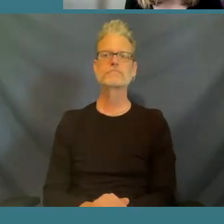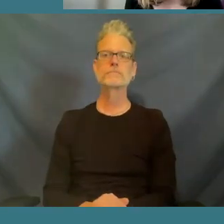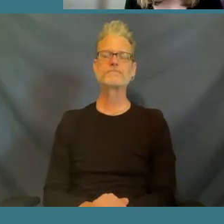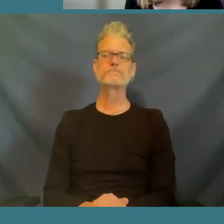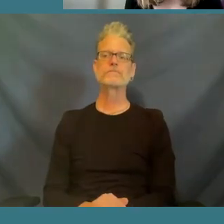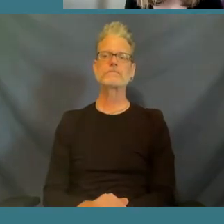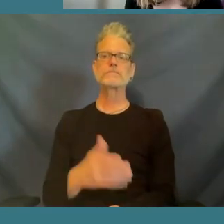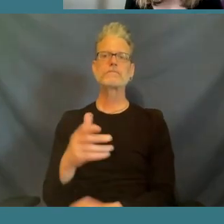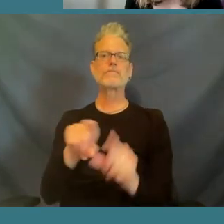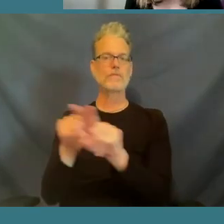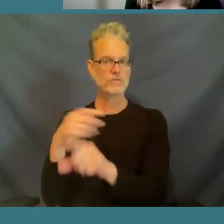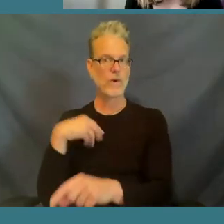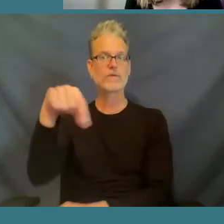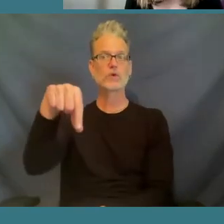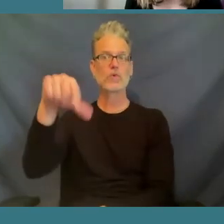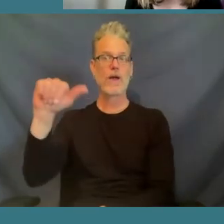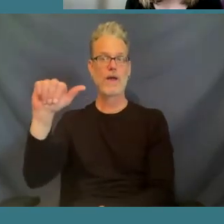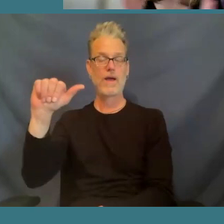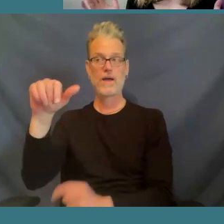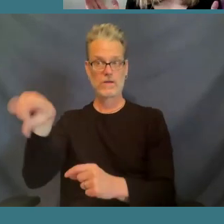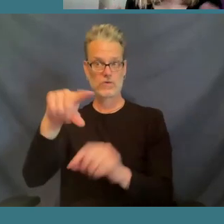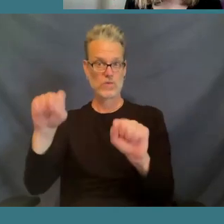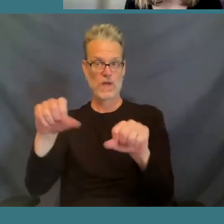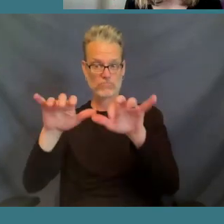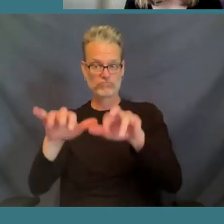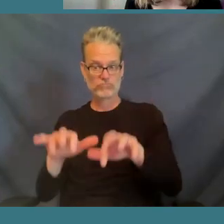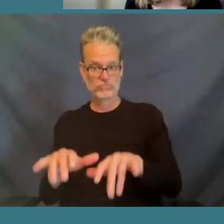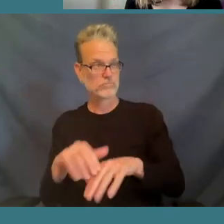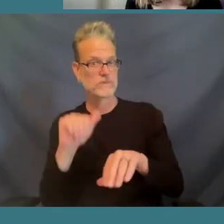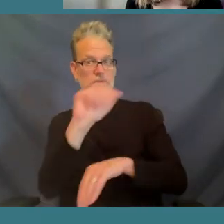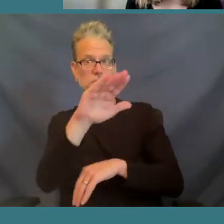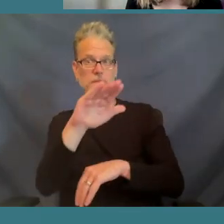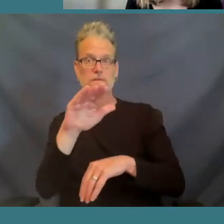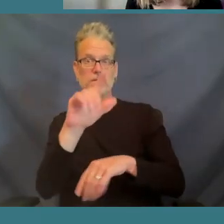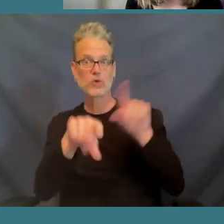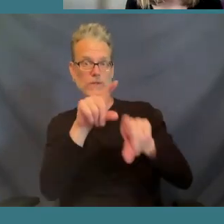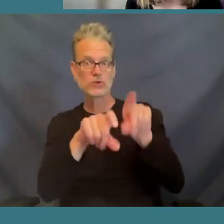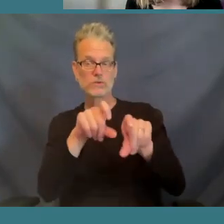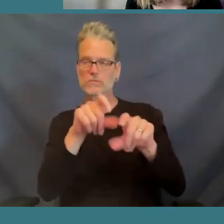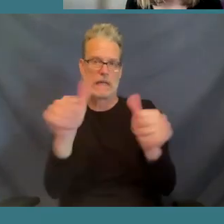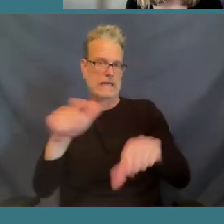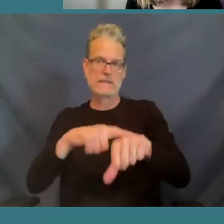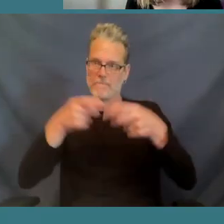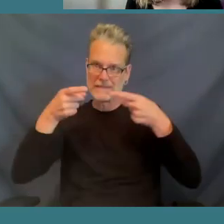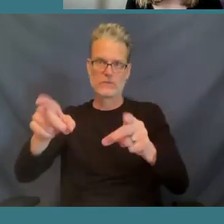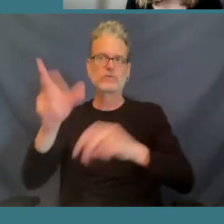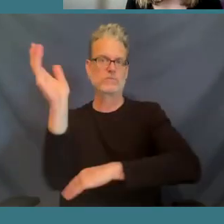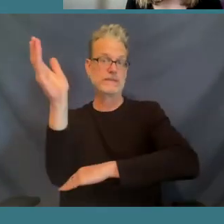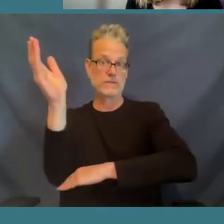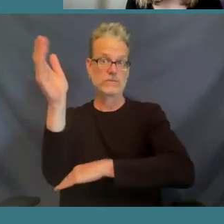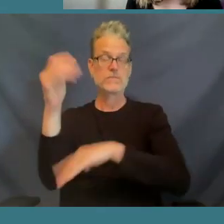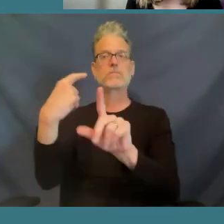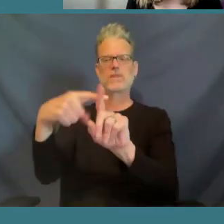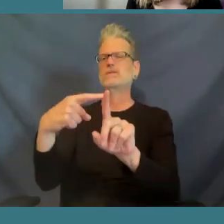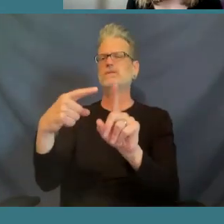We do have the Q&A for folks to submit questions at any time during our presentation today. And then we'll have dedicated